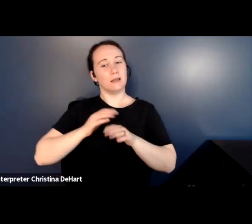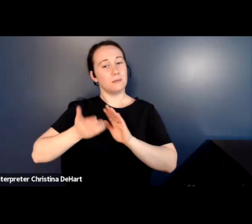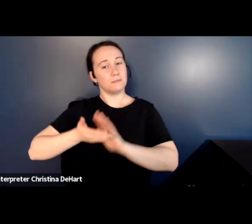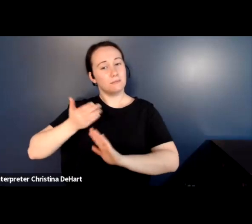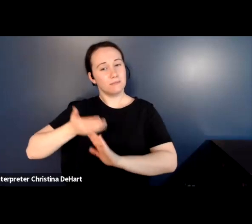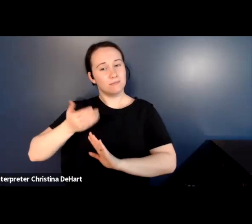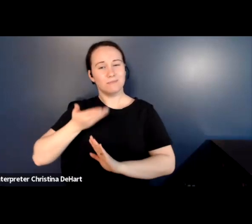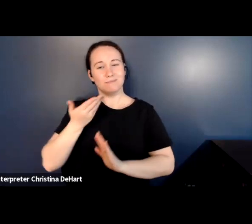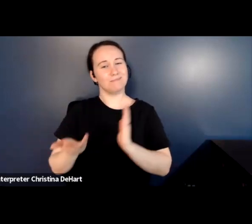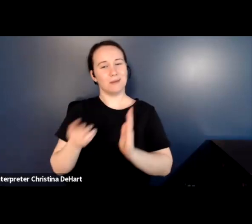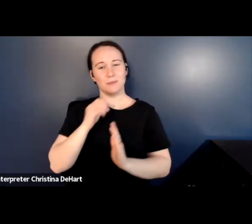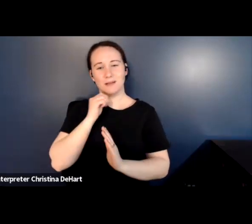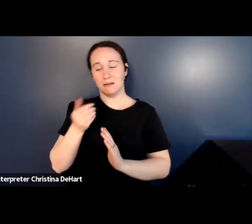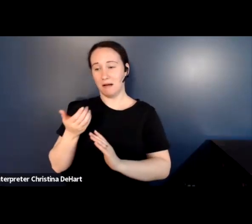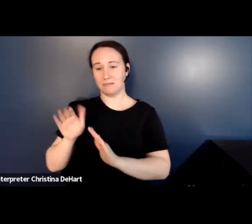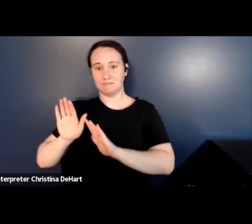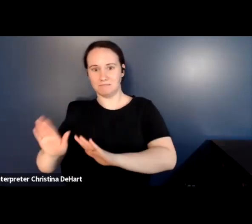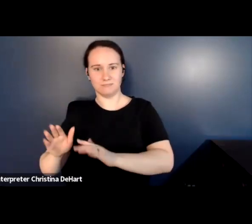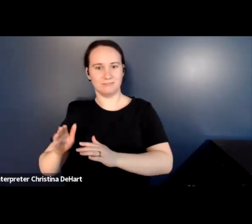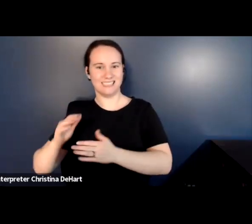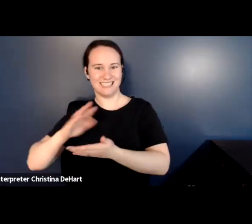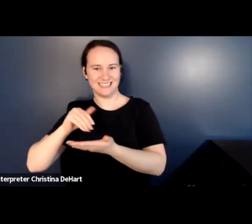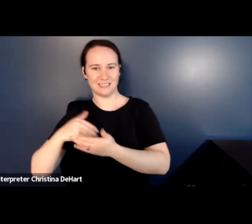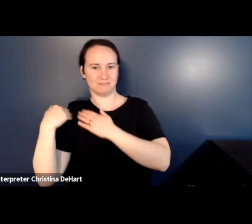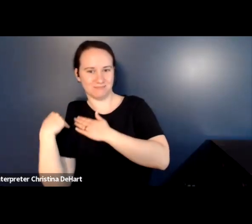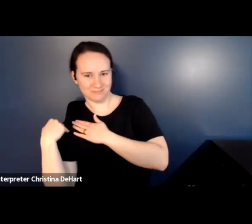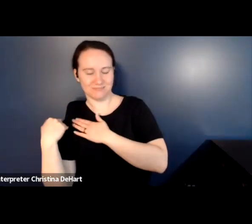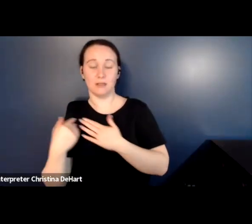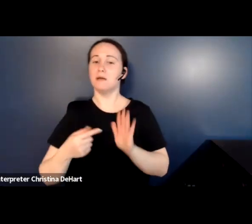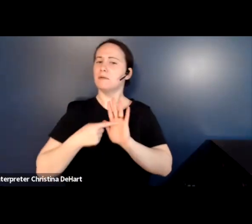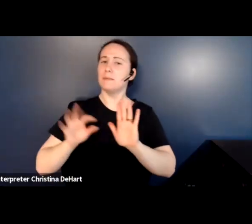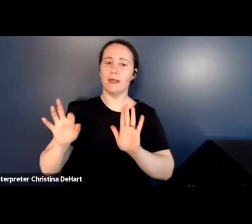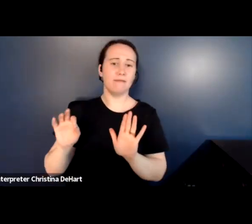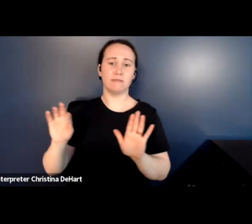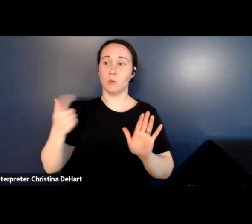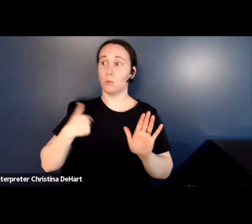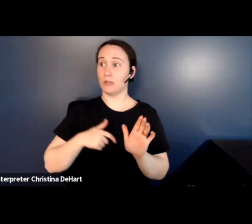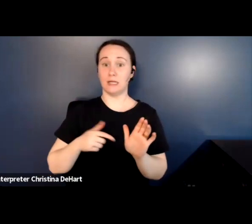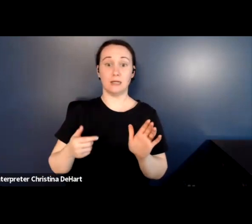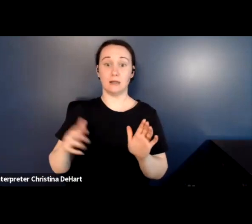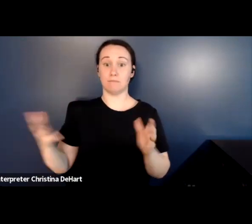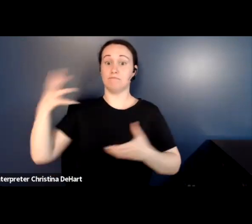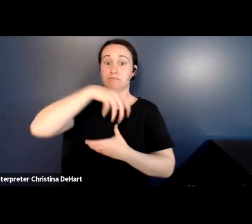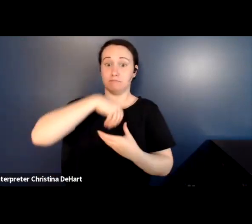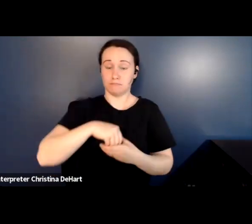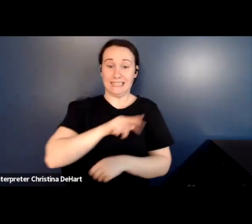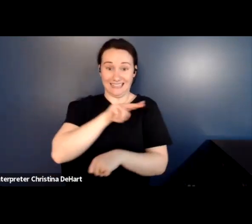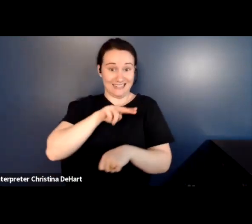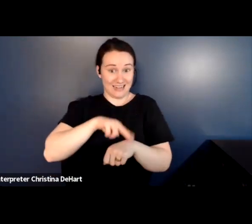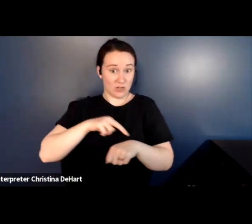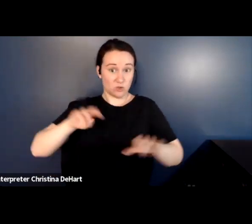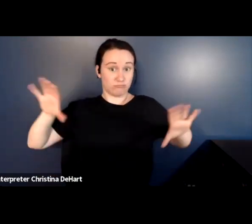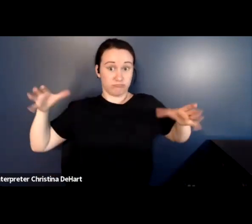the center. Let's say we integrate with a larger national database that would be maintained somewhere else,